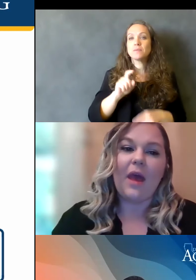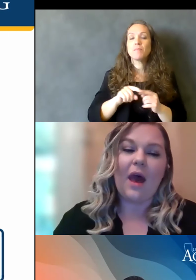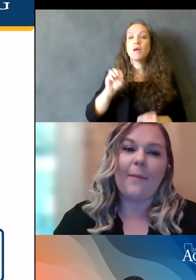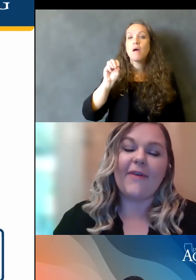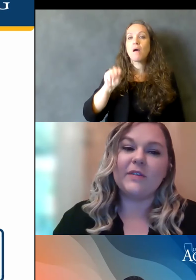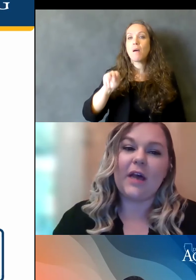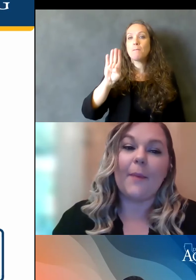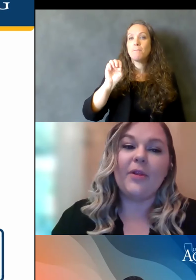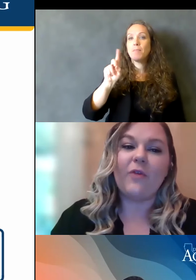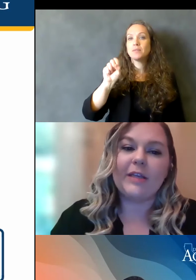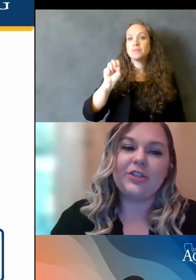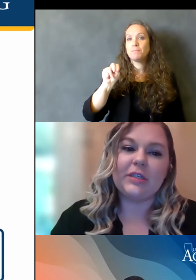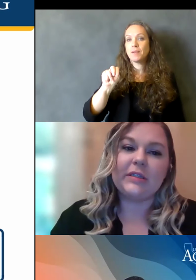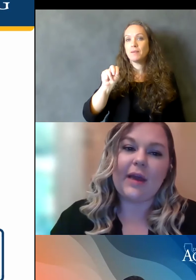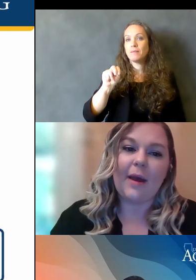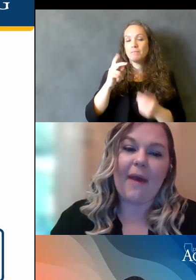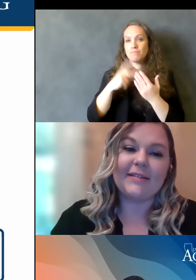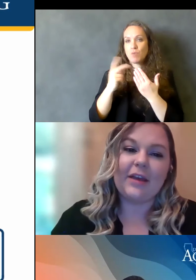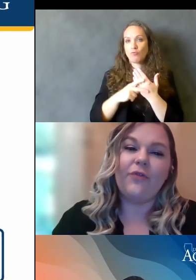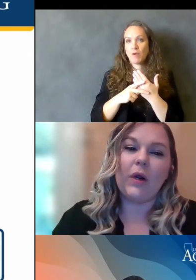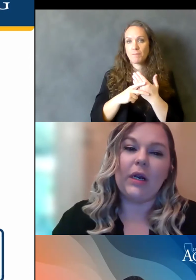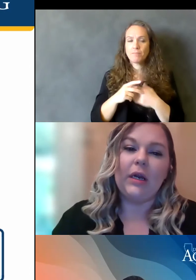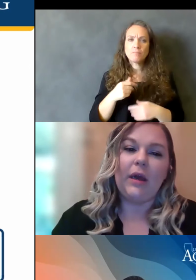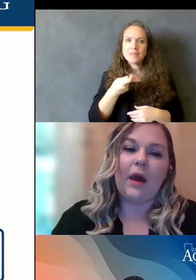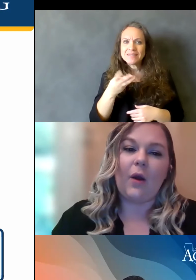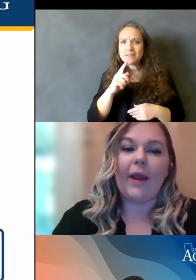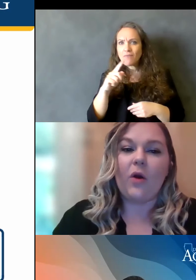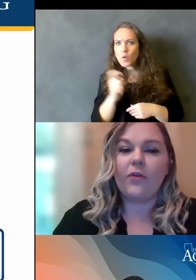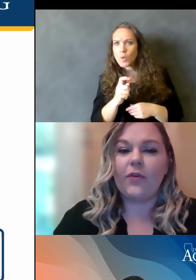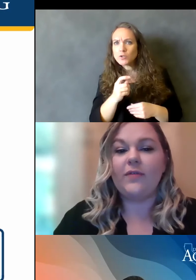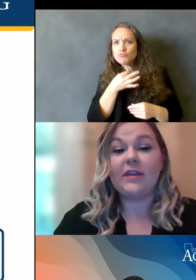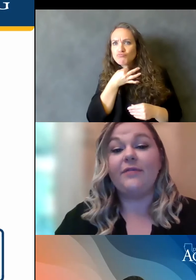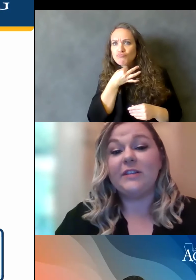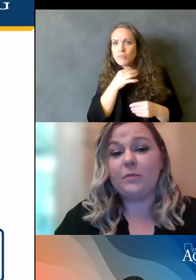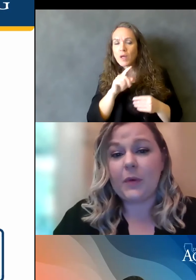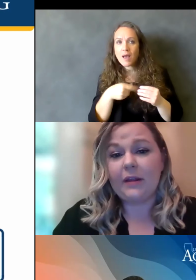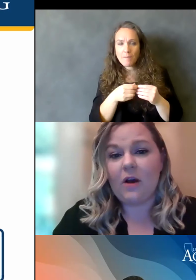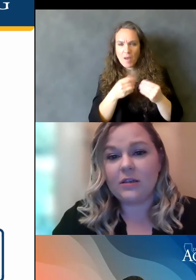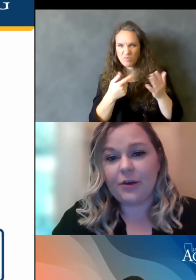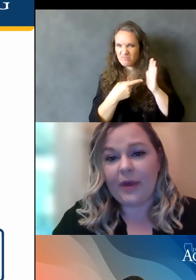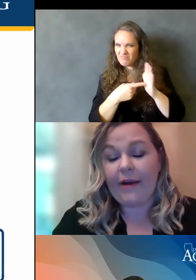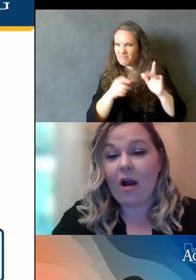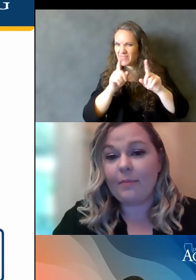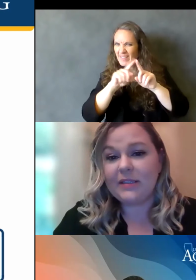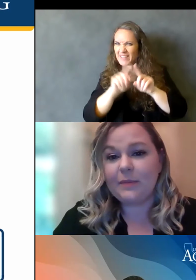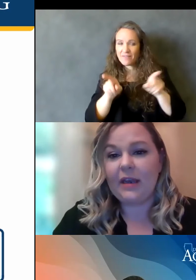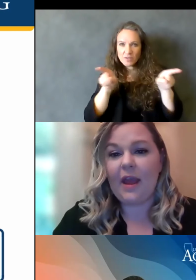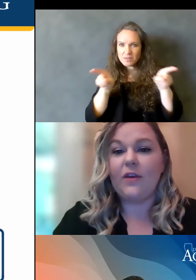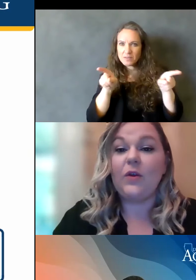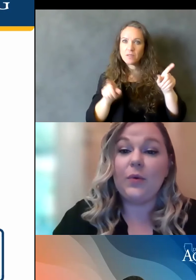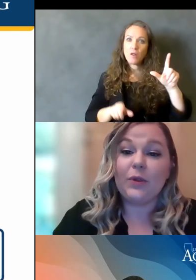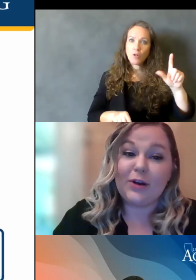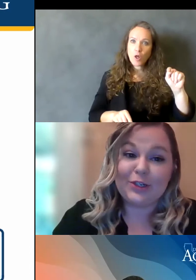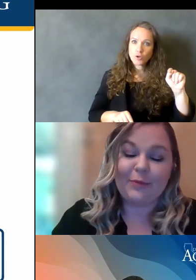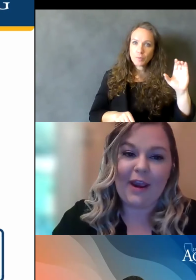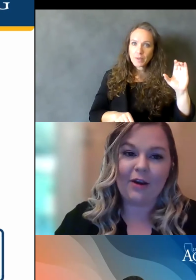program. And there was a couple of questions asking for a quick overview of the difference between the long-term care ombudsman and